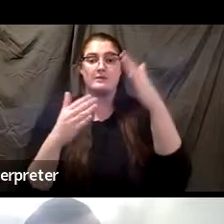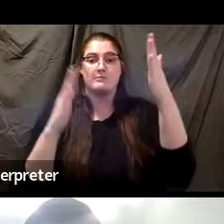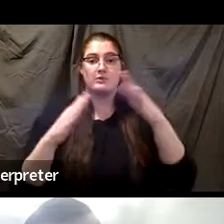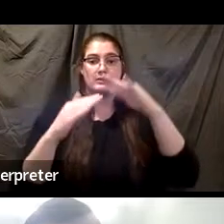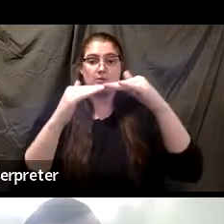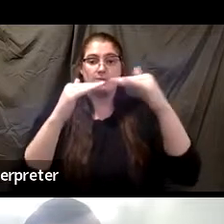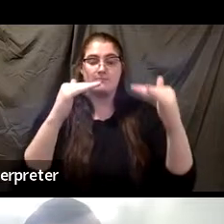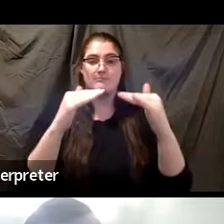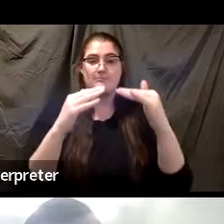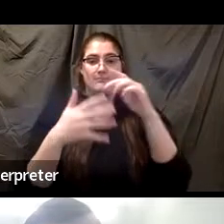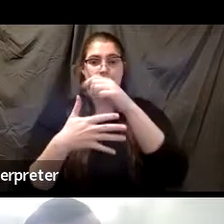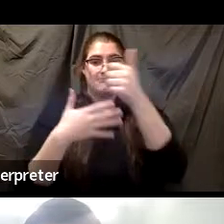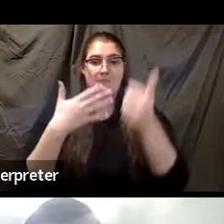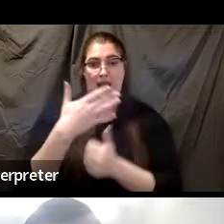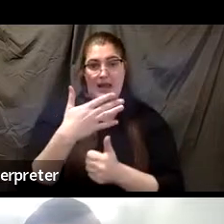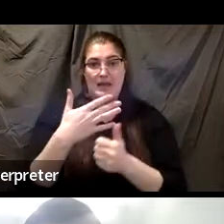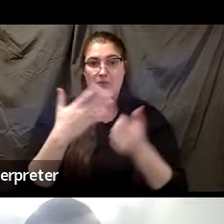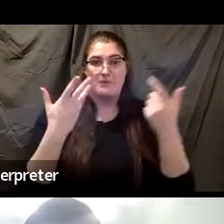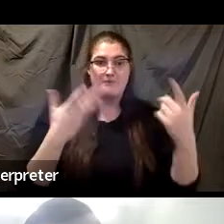fine.